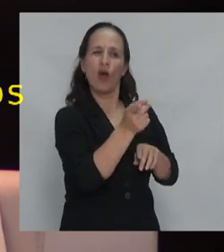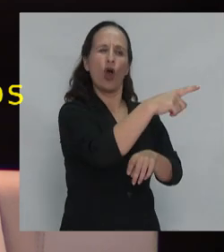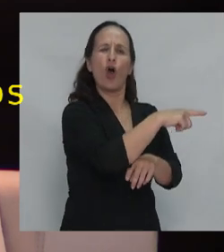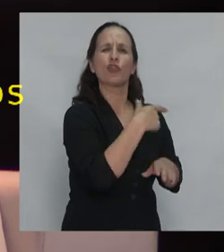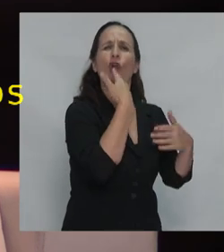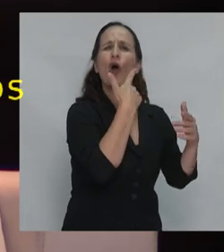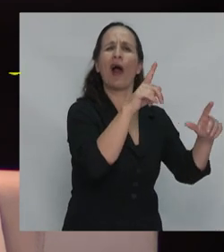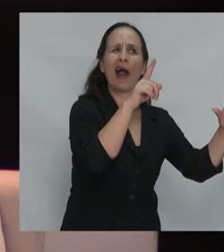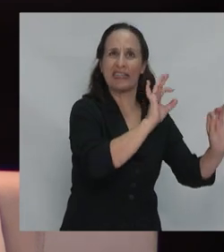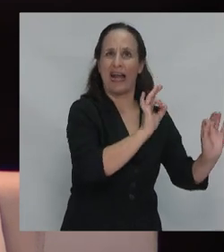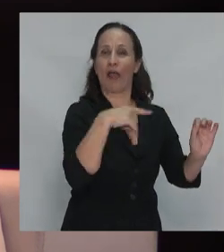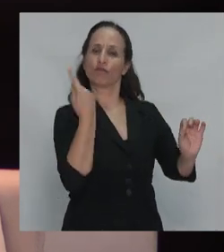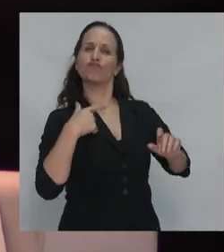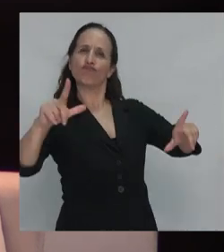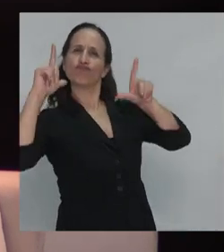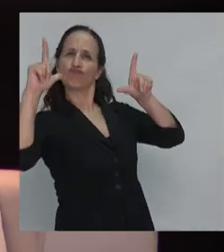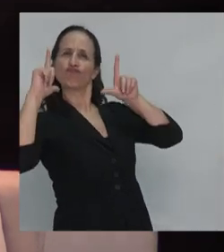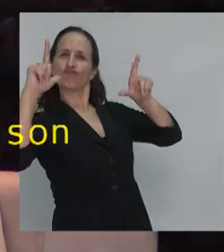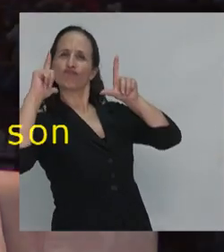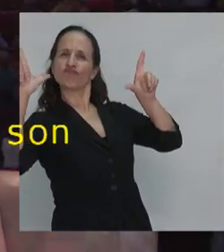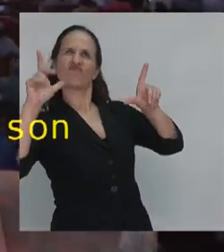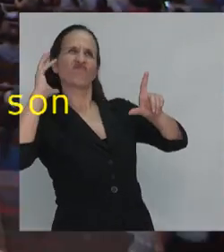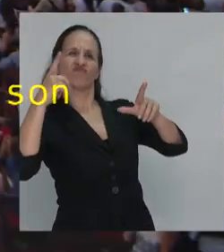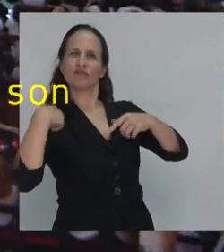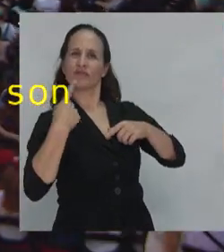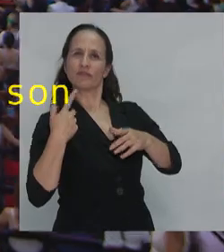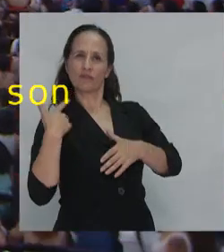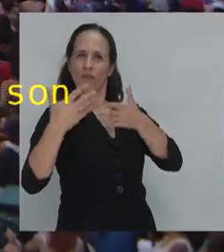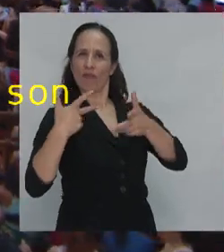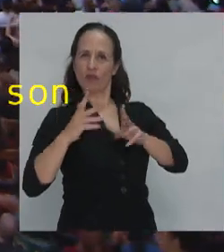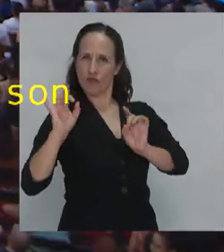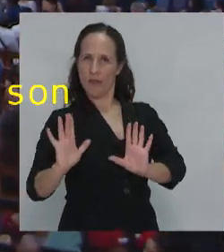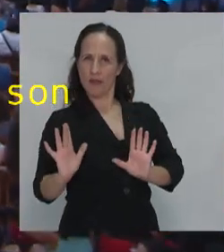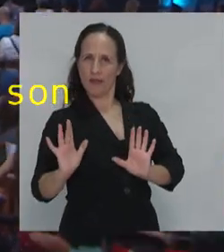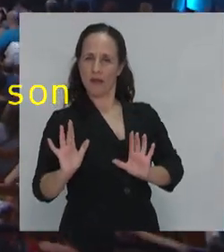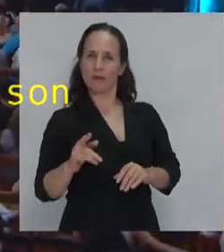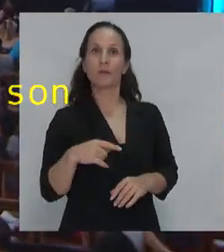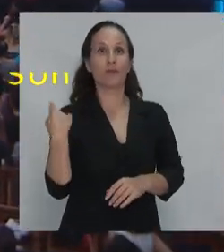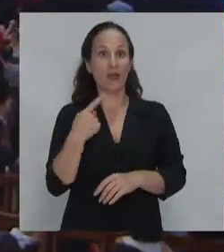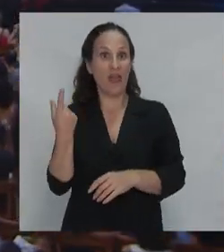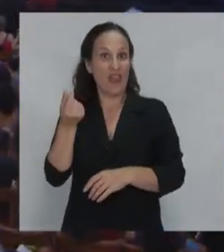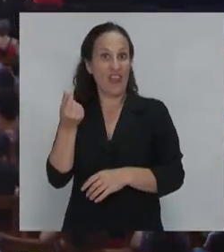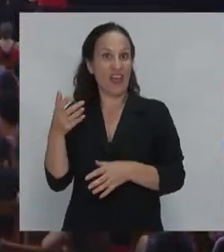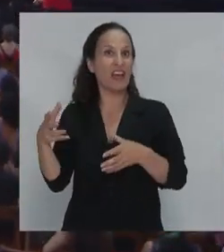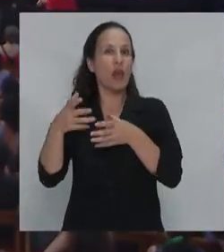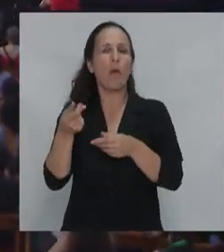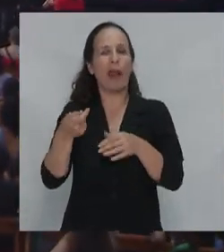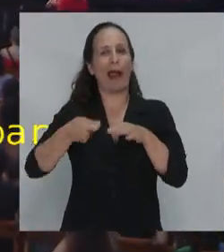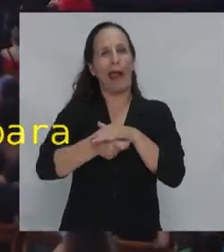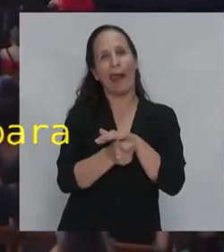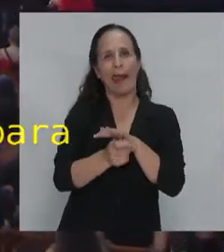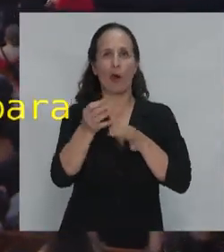They use their money to buy the courts, so they have impunity.